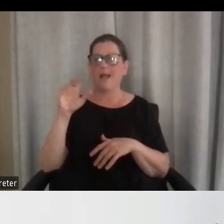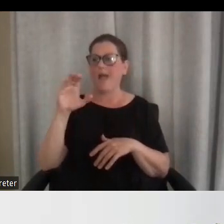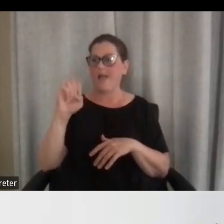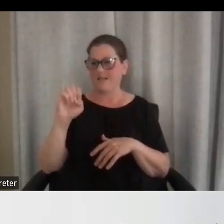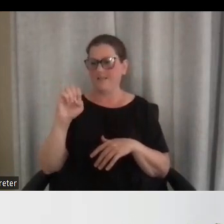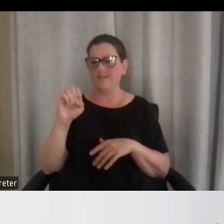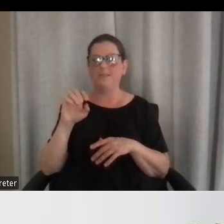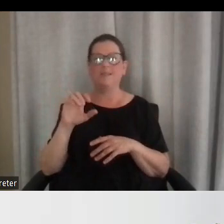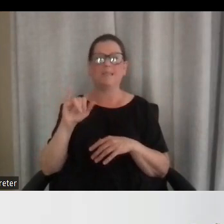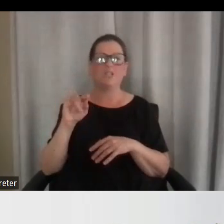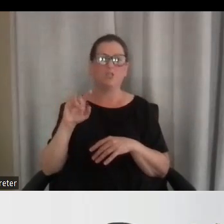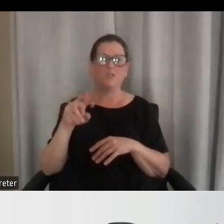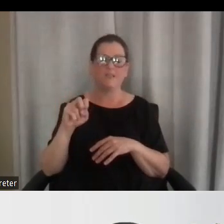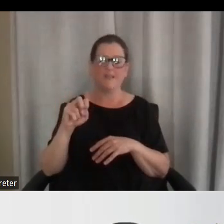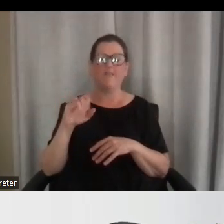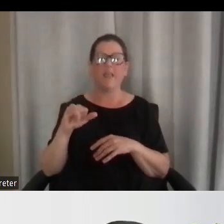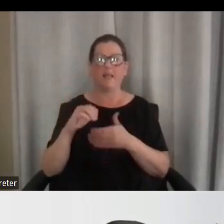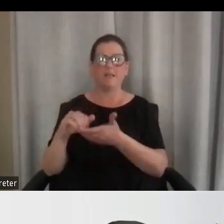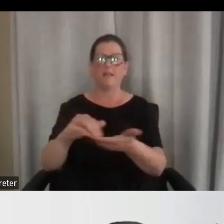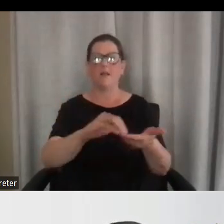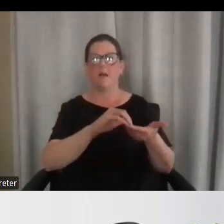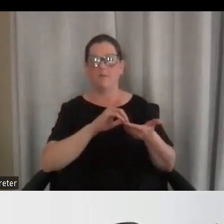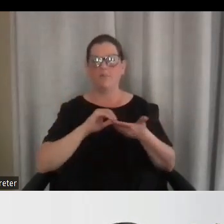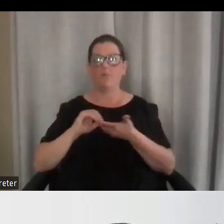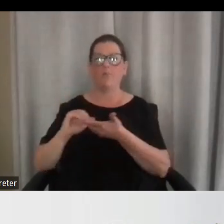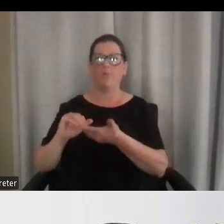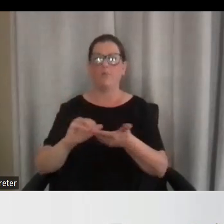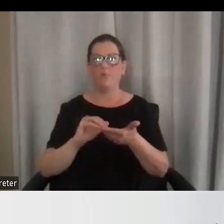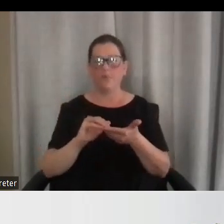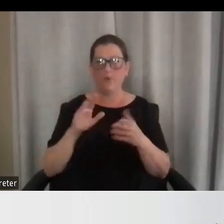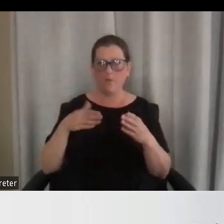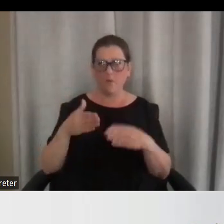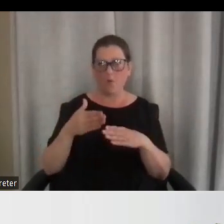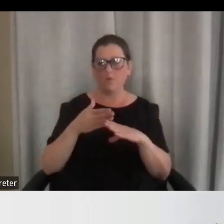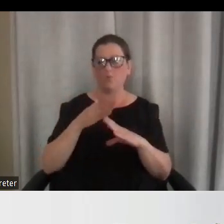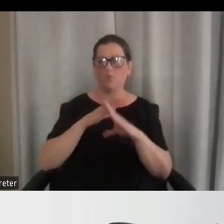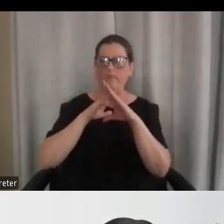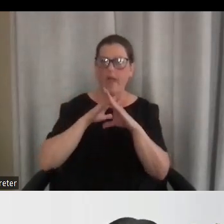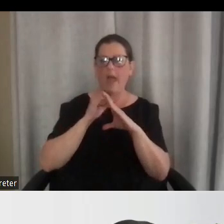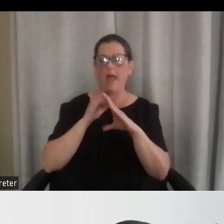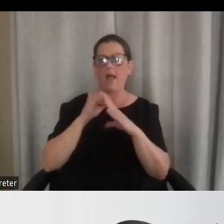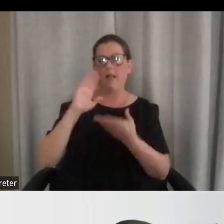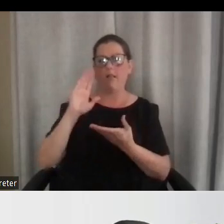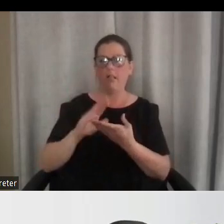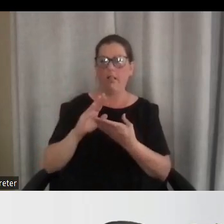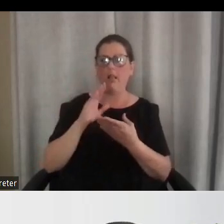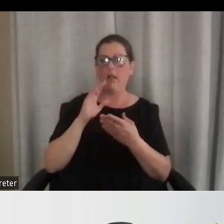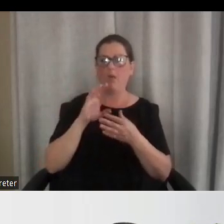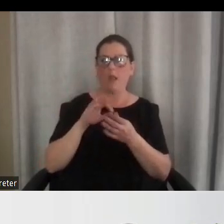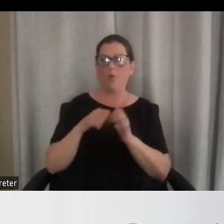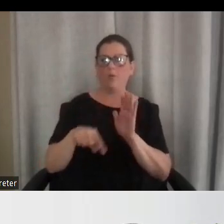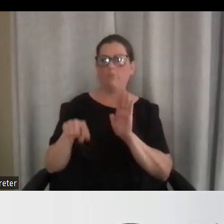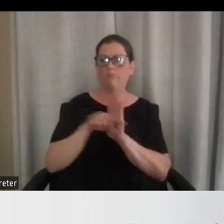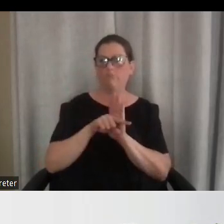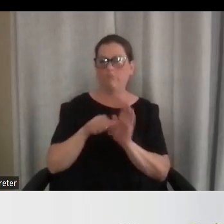is a cross-sector collaborative focused on preventing and mitigating the impact of adverse childhood